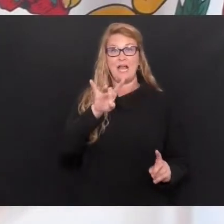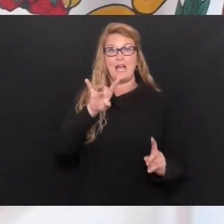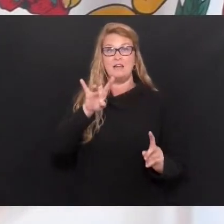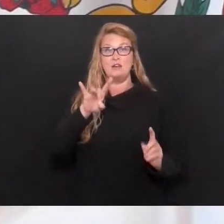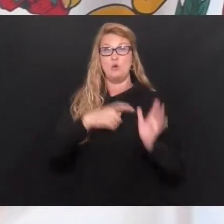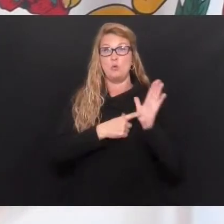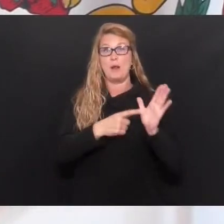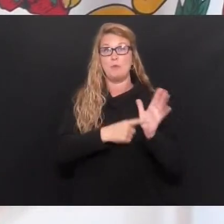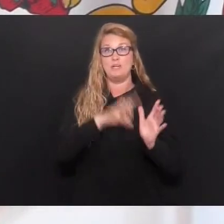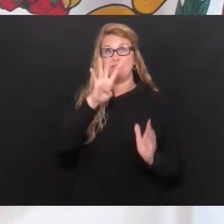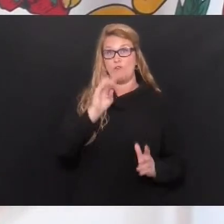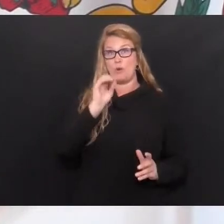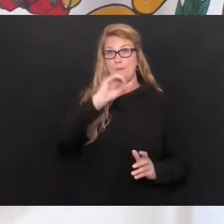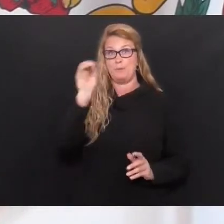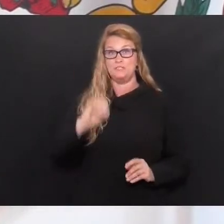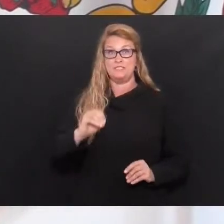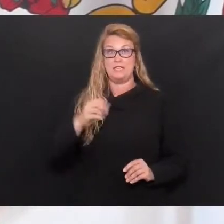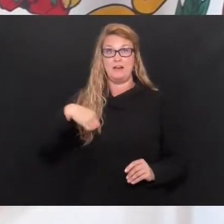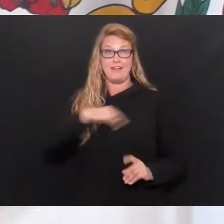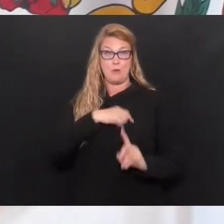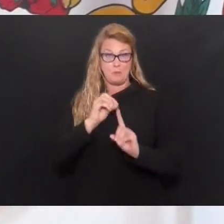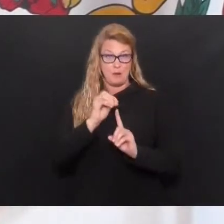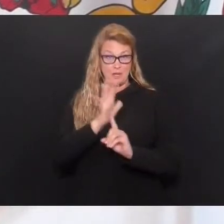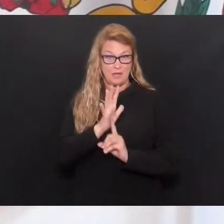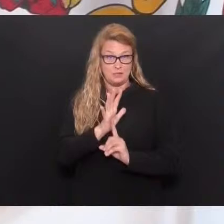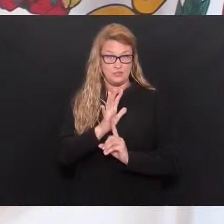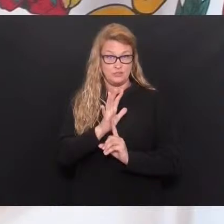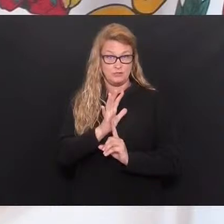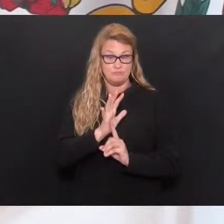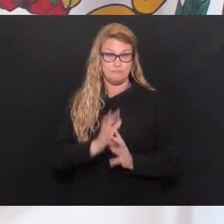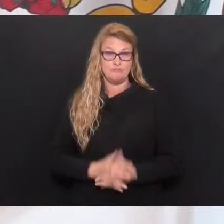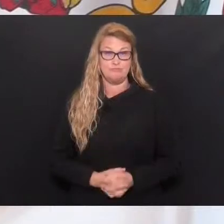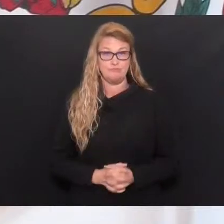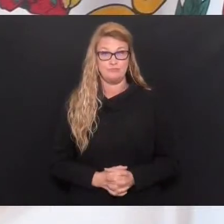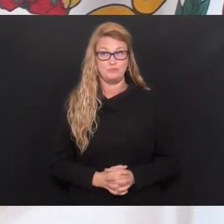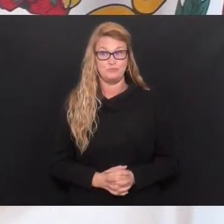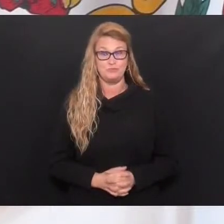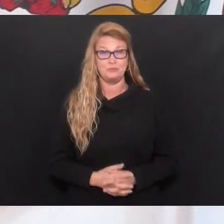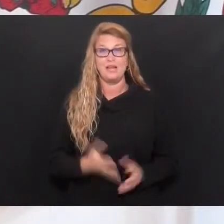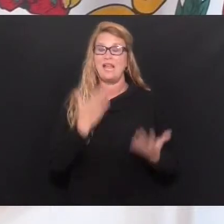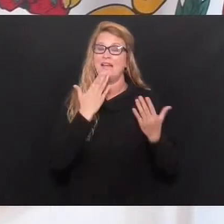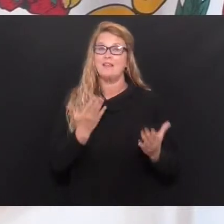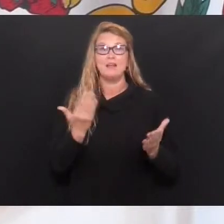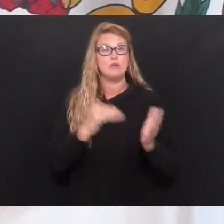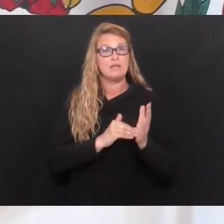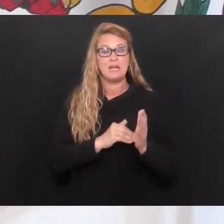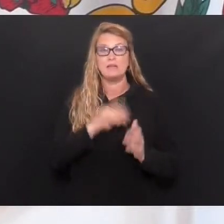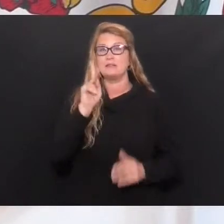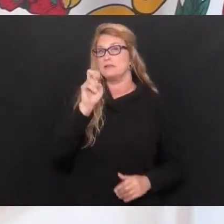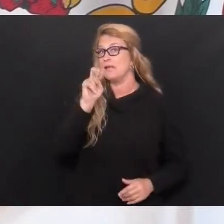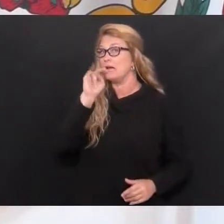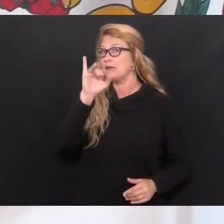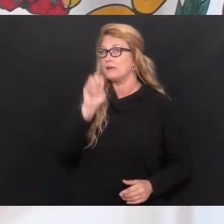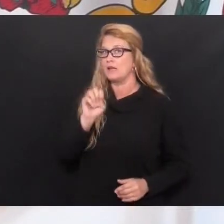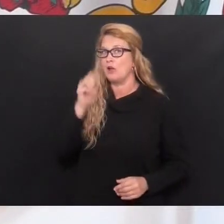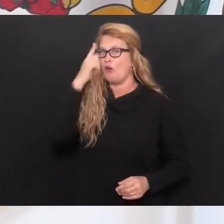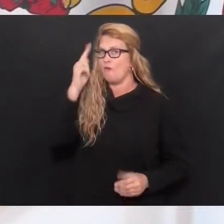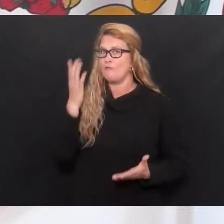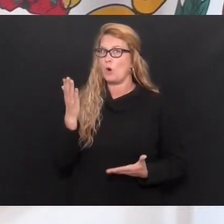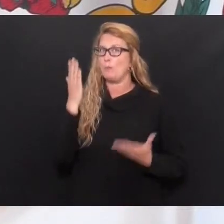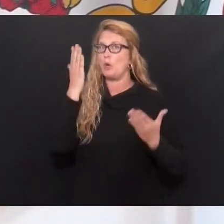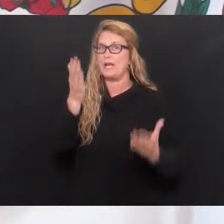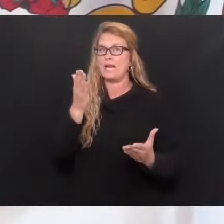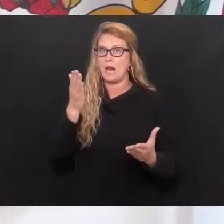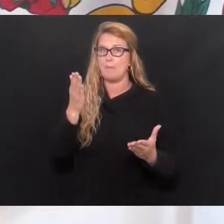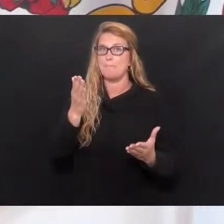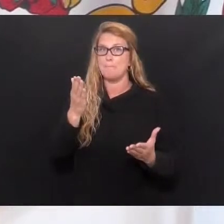of our eligible population. And again, I thank Kenny for even bringing that to